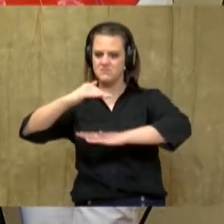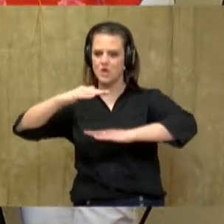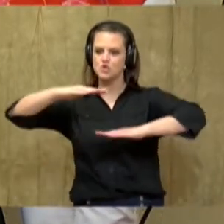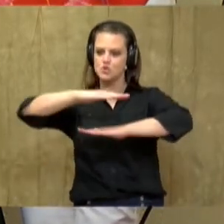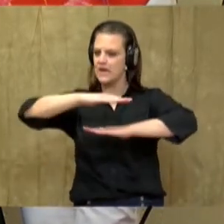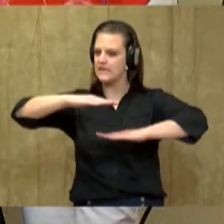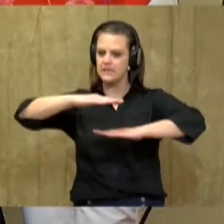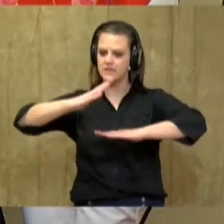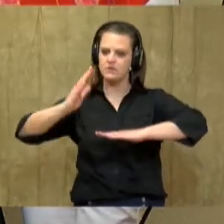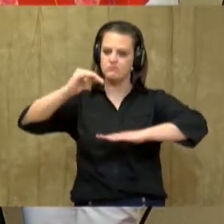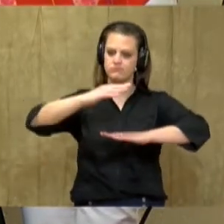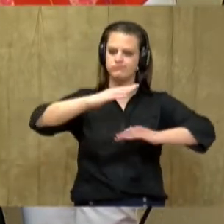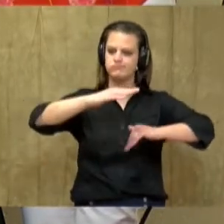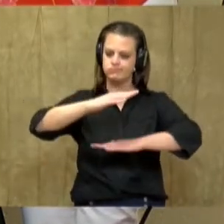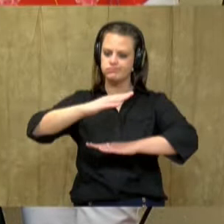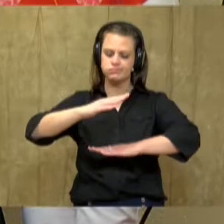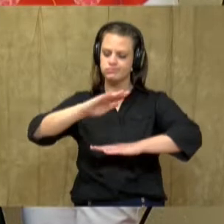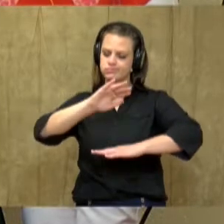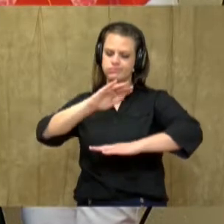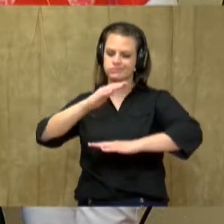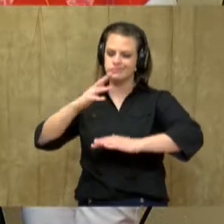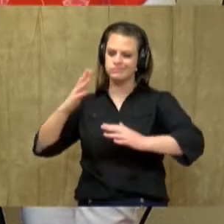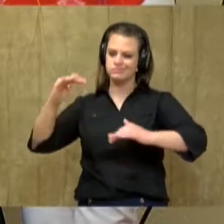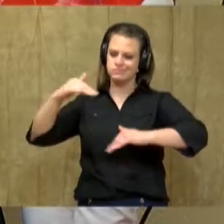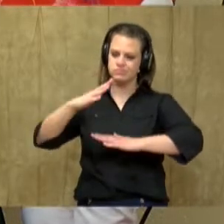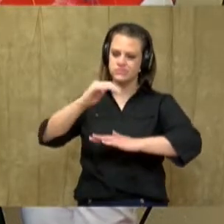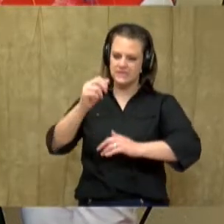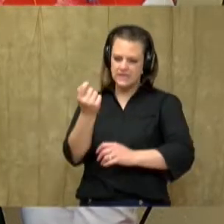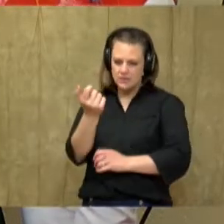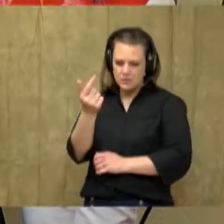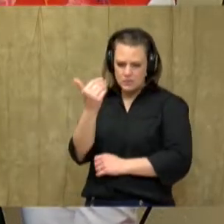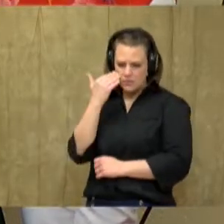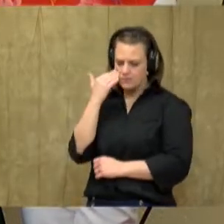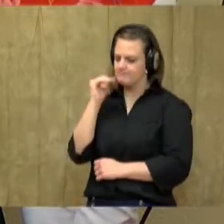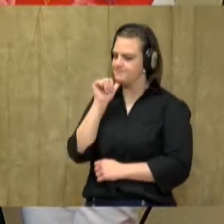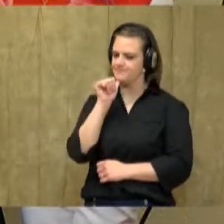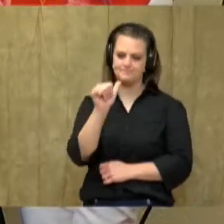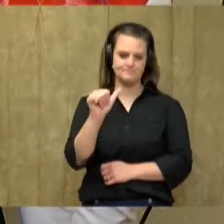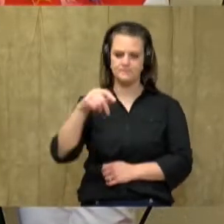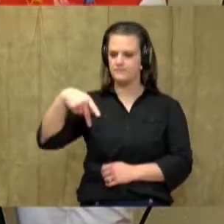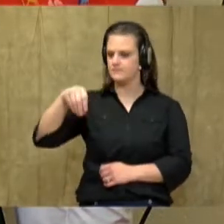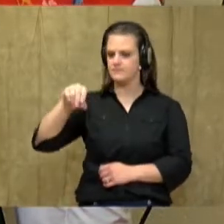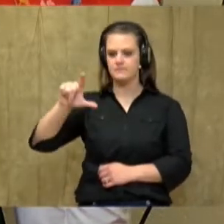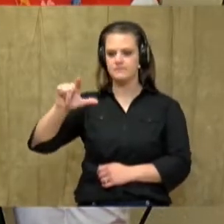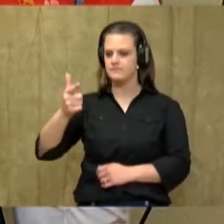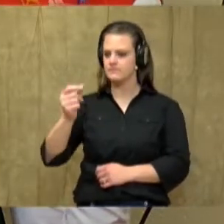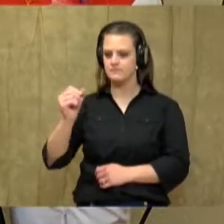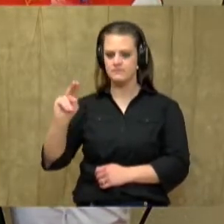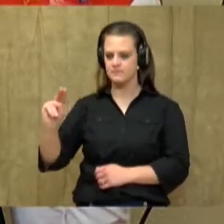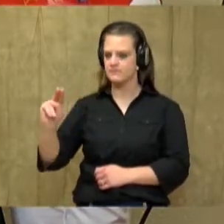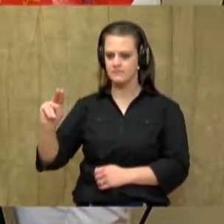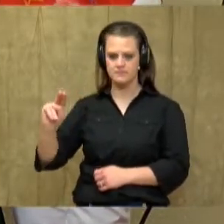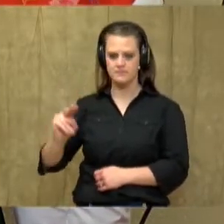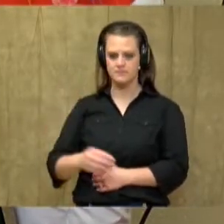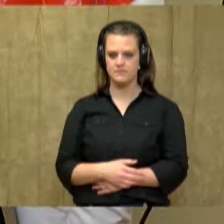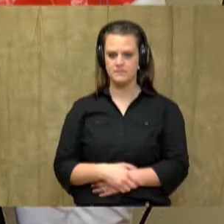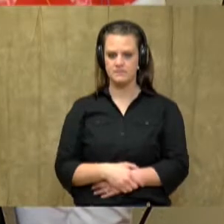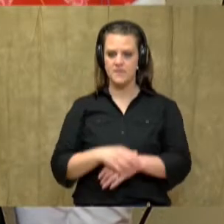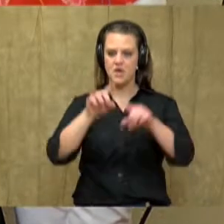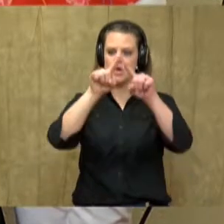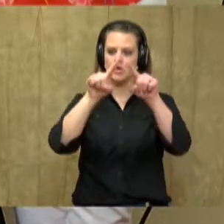line, the top and bottom, right? They're kind of waved, so that would not be a polygon. Let's look at